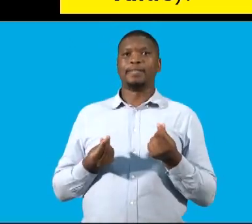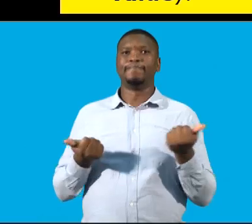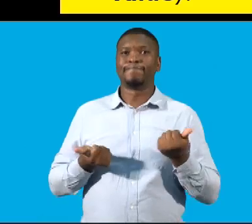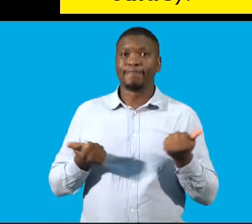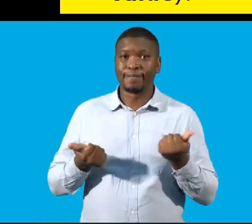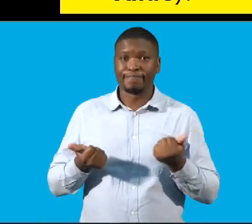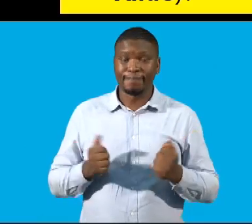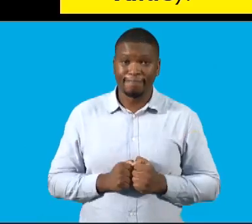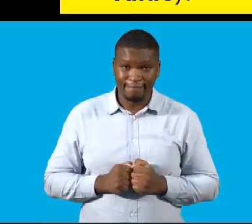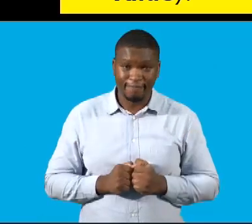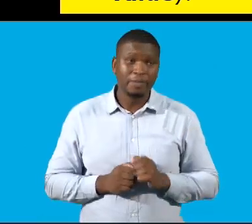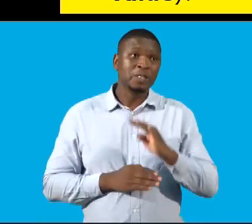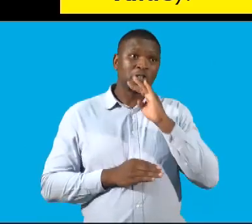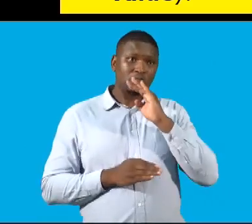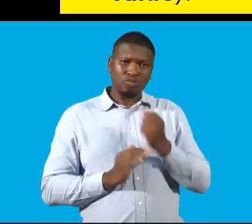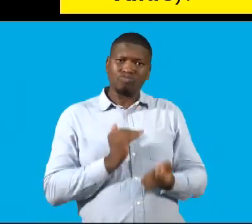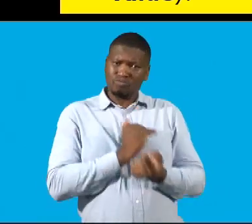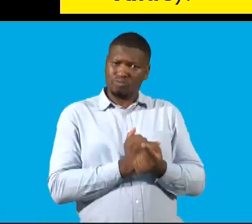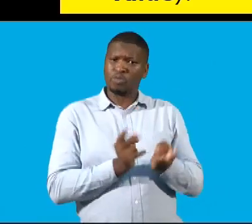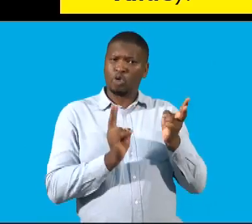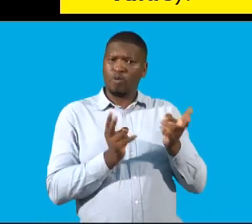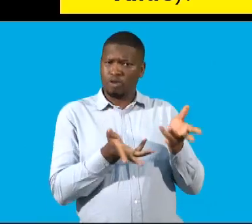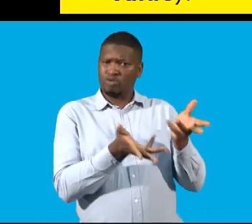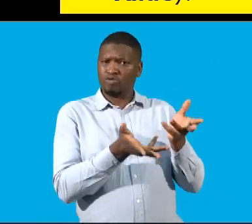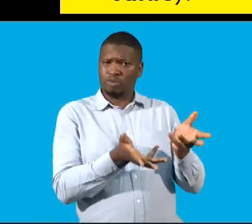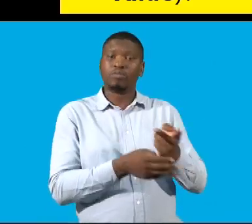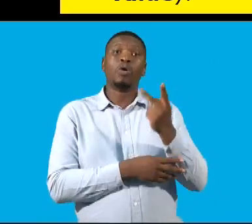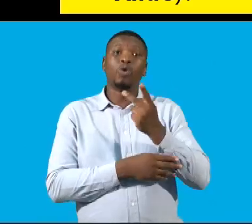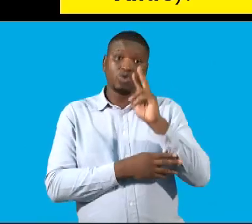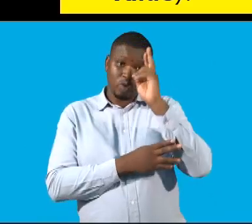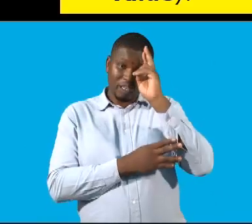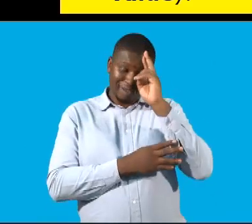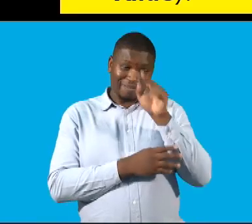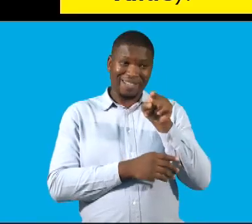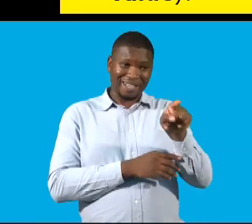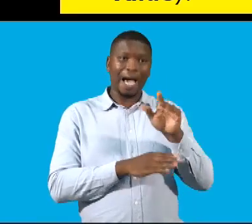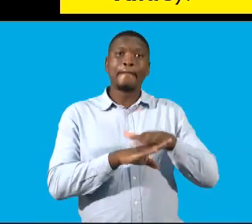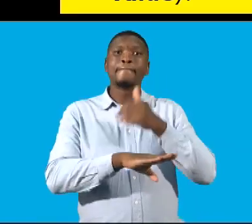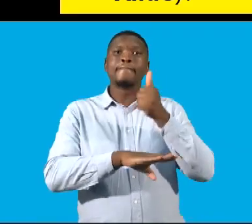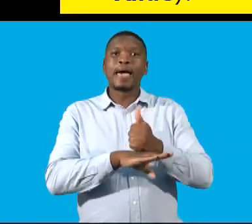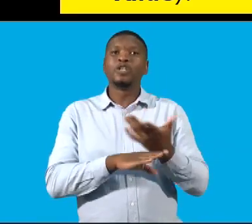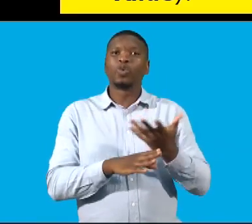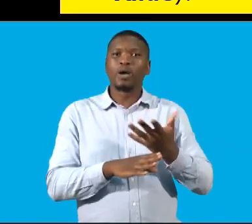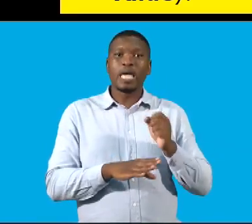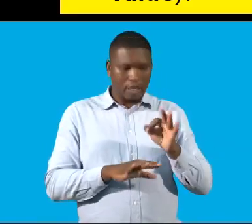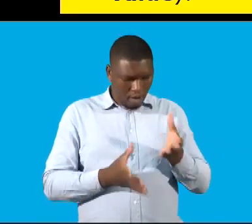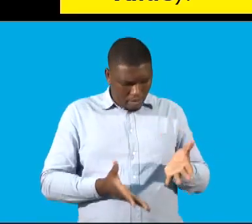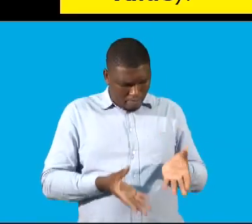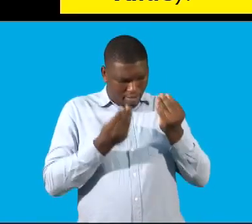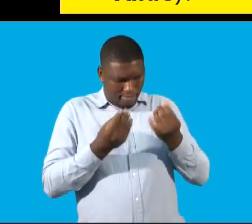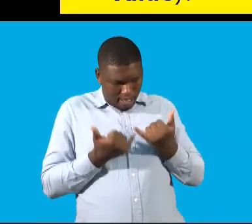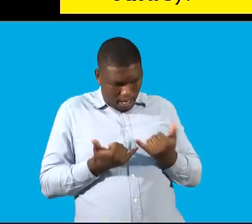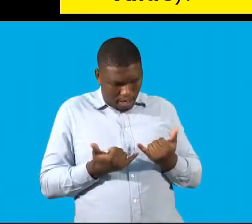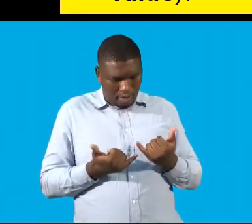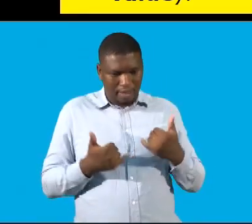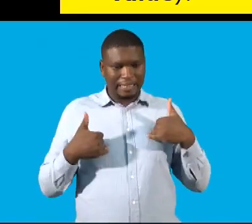money from the bank, which is usually what happens in a normal case. And remember, our formulas are based on that fact that even if we